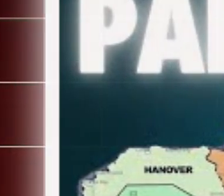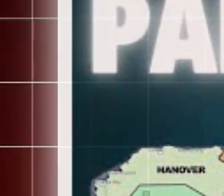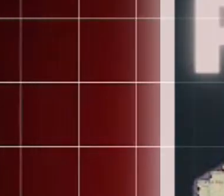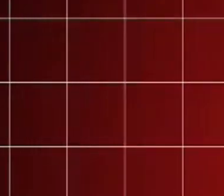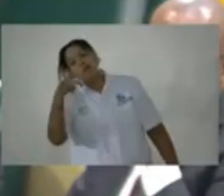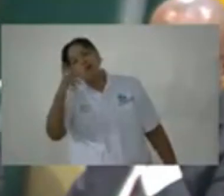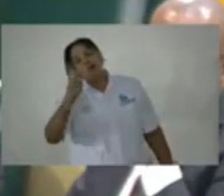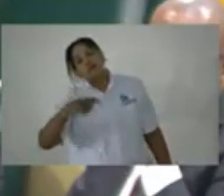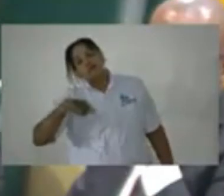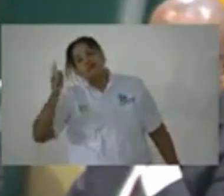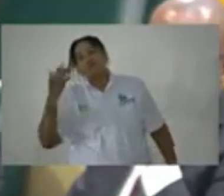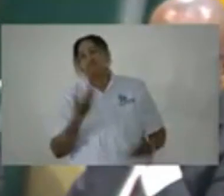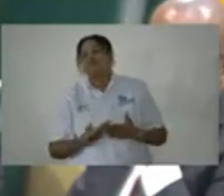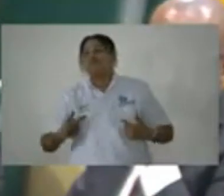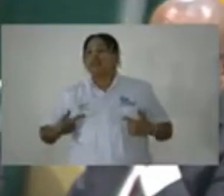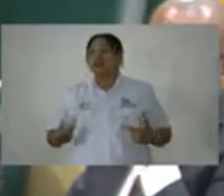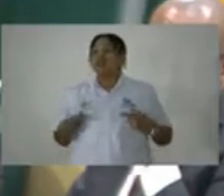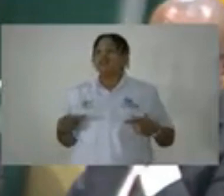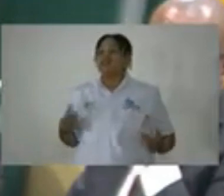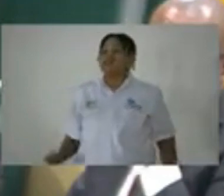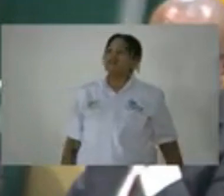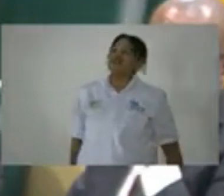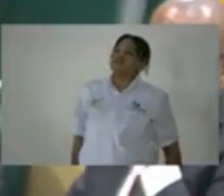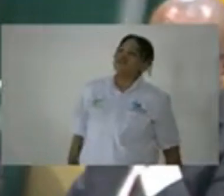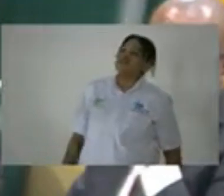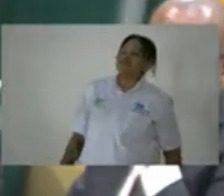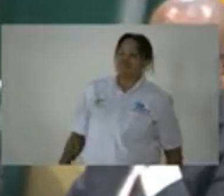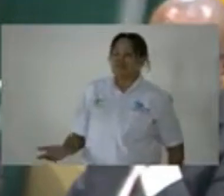post offices. However,